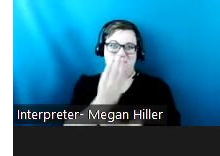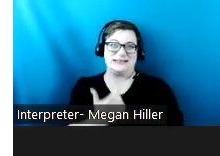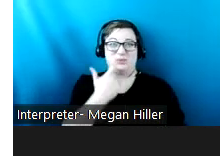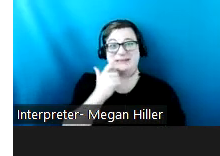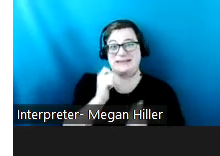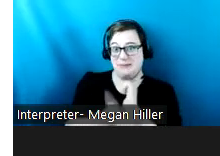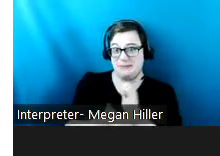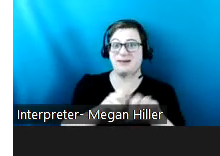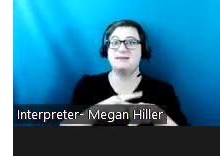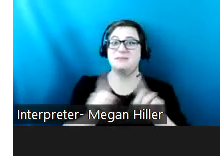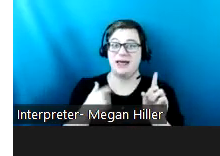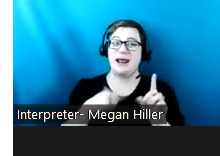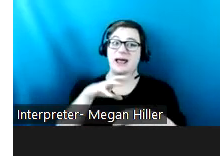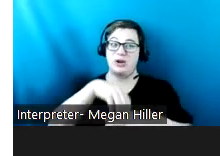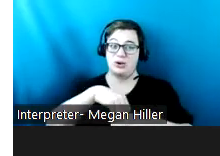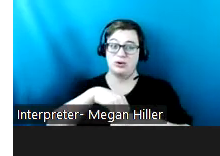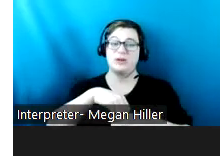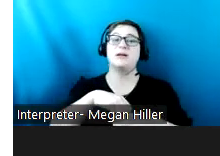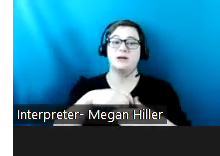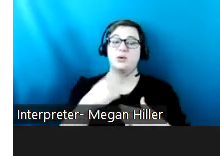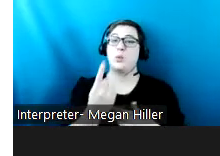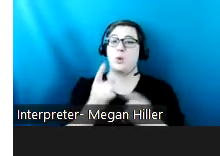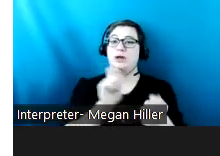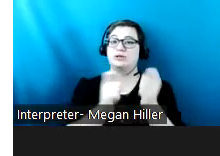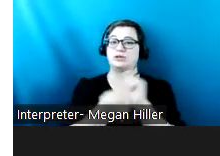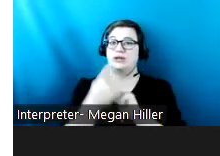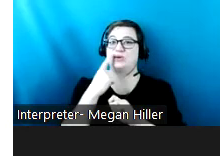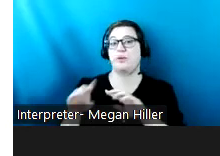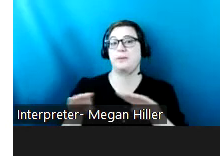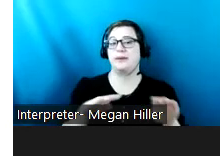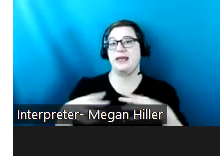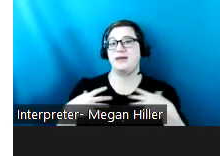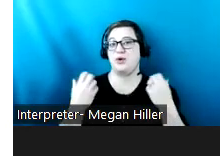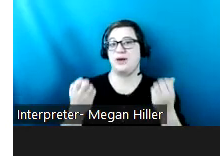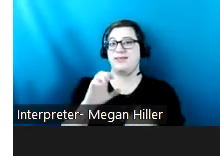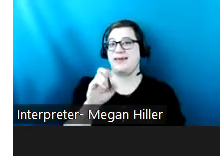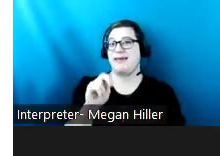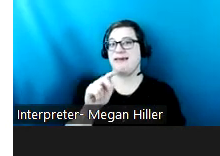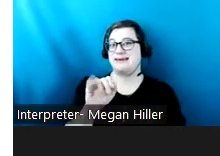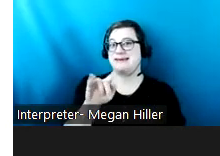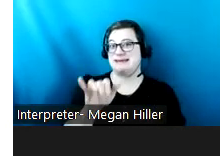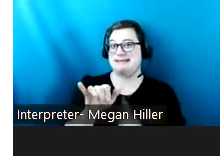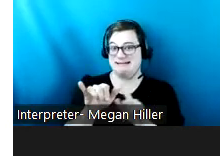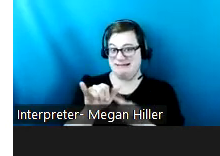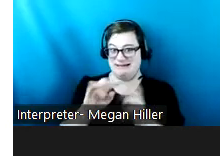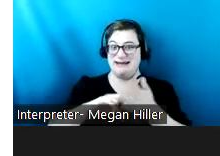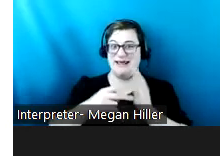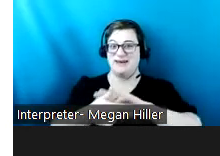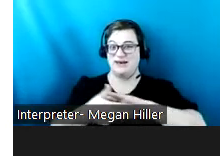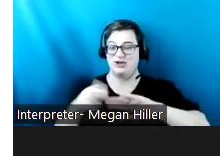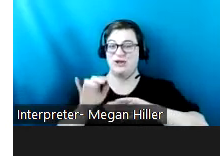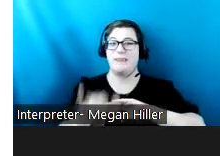did include here that there was one change to the behavioral health entity statutory definition, and that